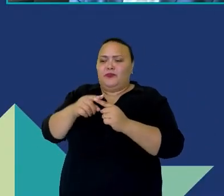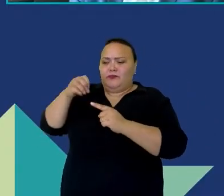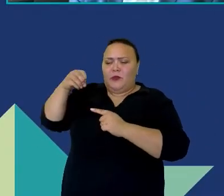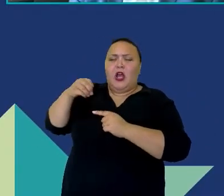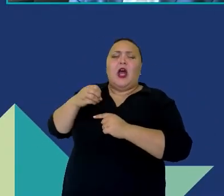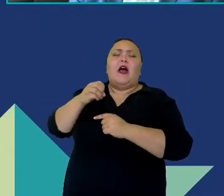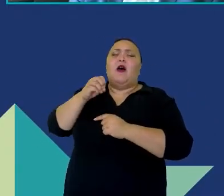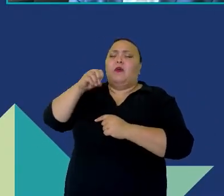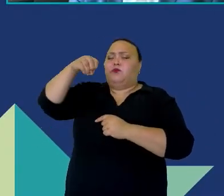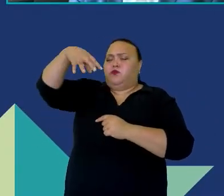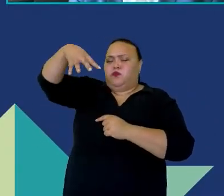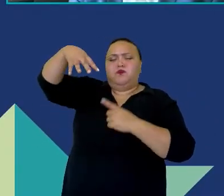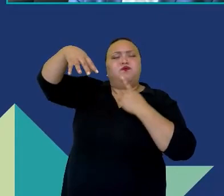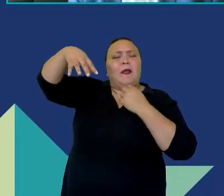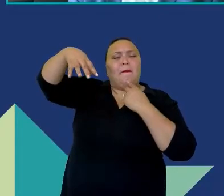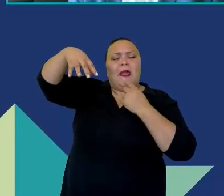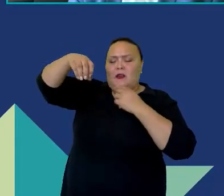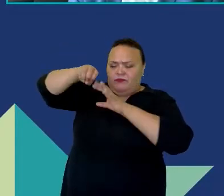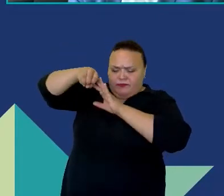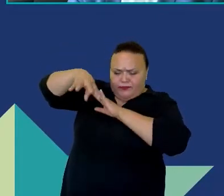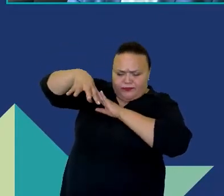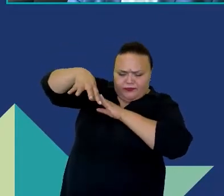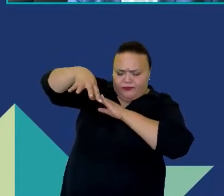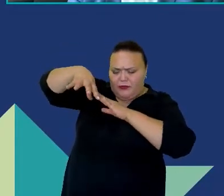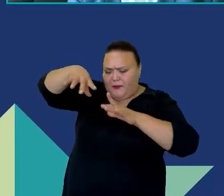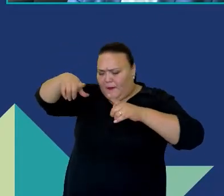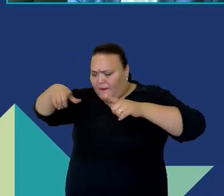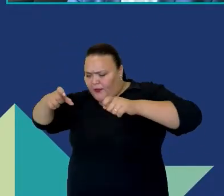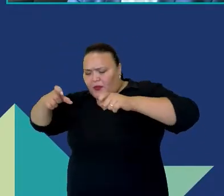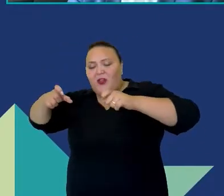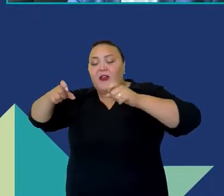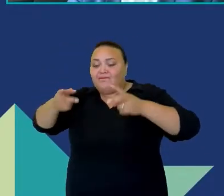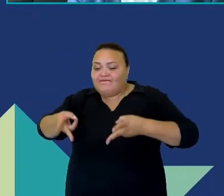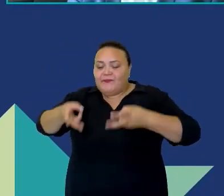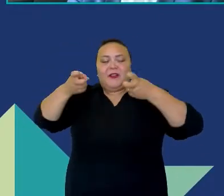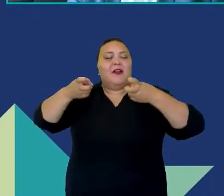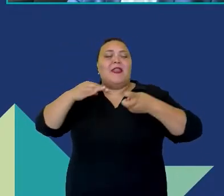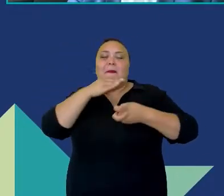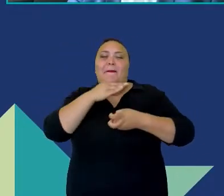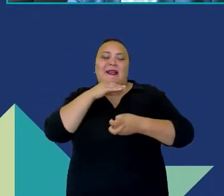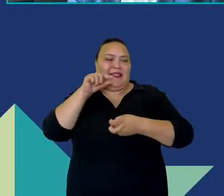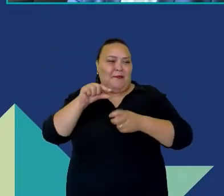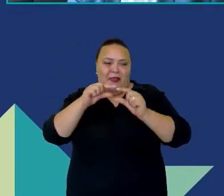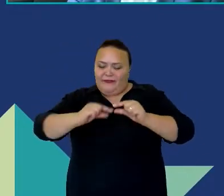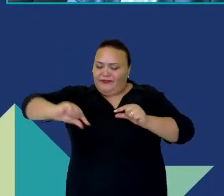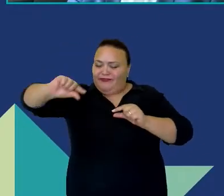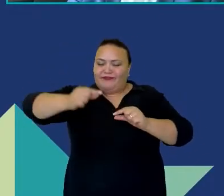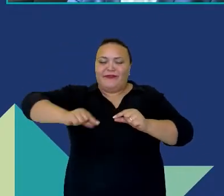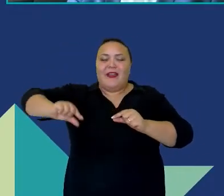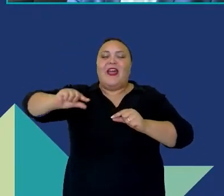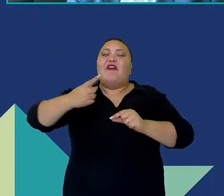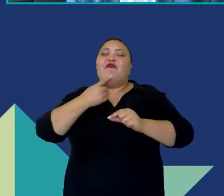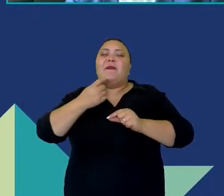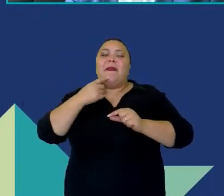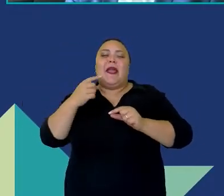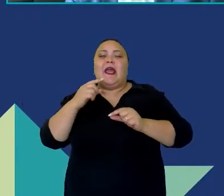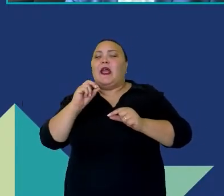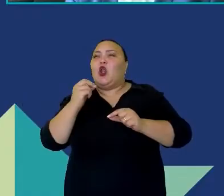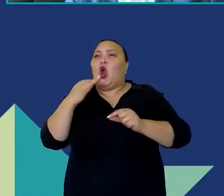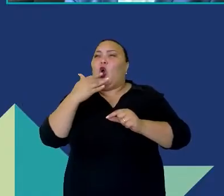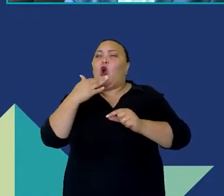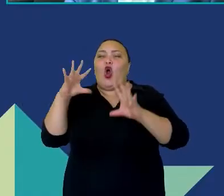mouse is, and there's a black dot. Anything that is dark purple or dark red, it's